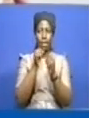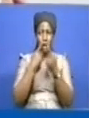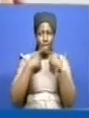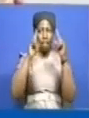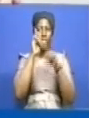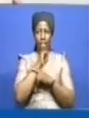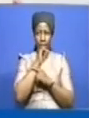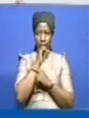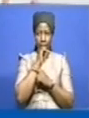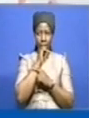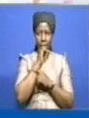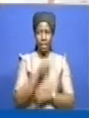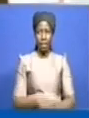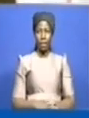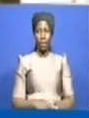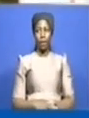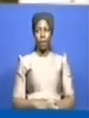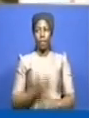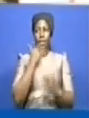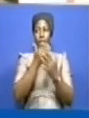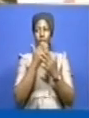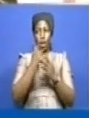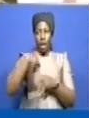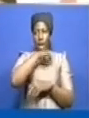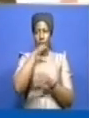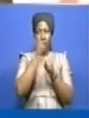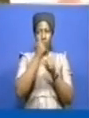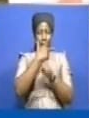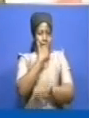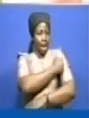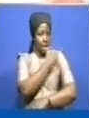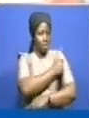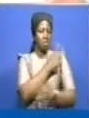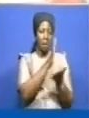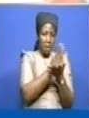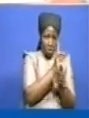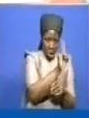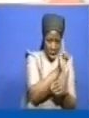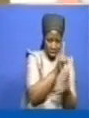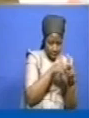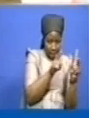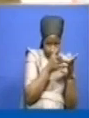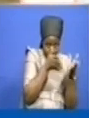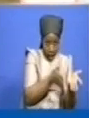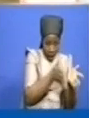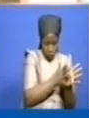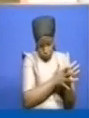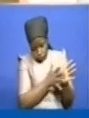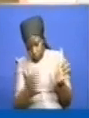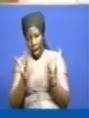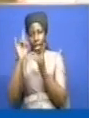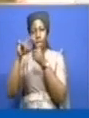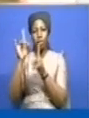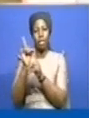Oh, thank you. Oh, we are doing the vaccination in phases. Phase one, which starts from now until 30th of